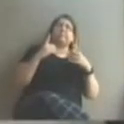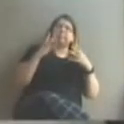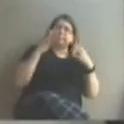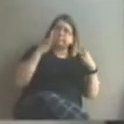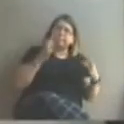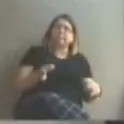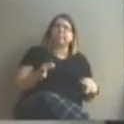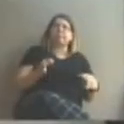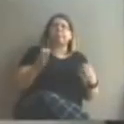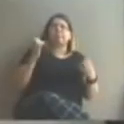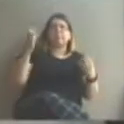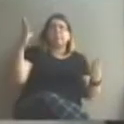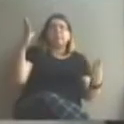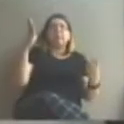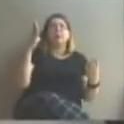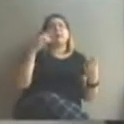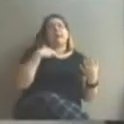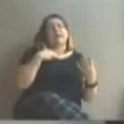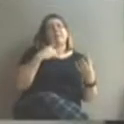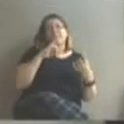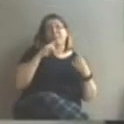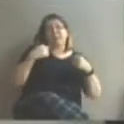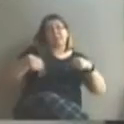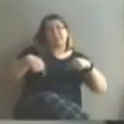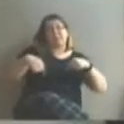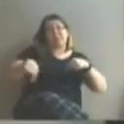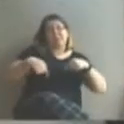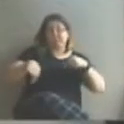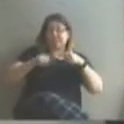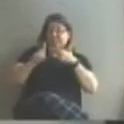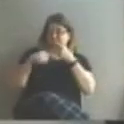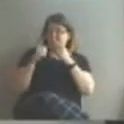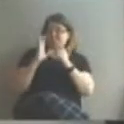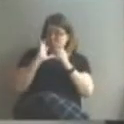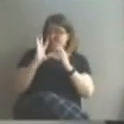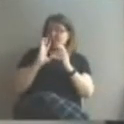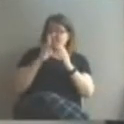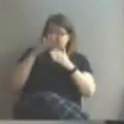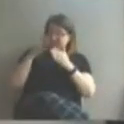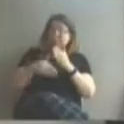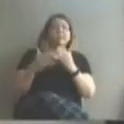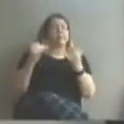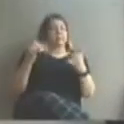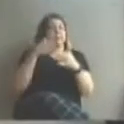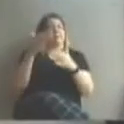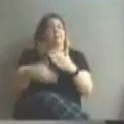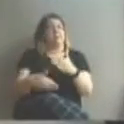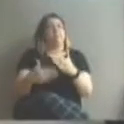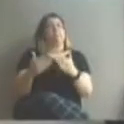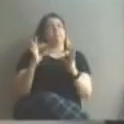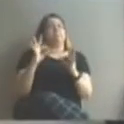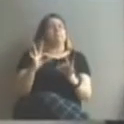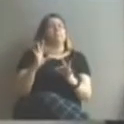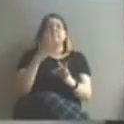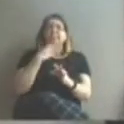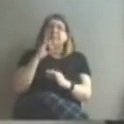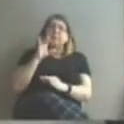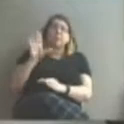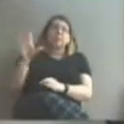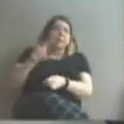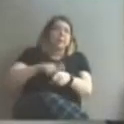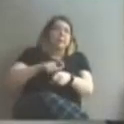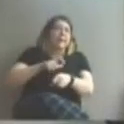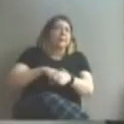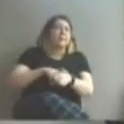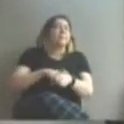suggestions. And I'm one that's been real anxious about when are we going to get this done. So it's done now, and I thank you for the time that you have